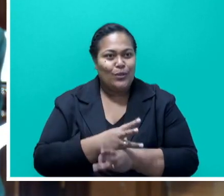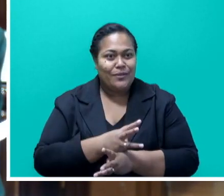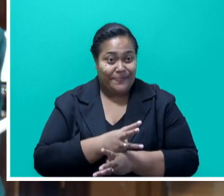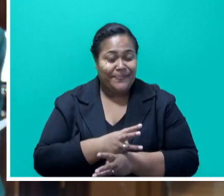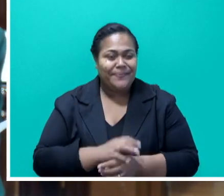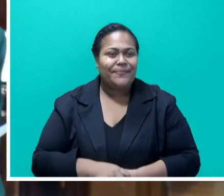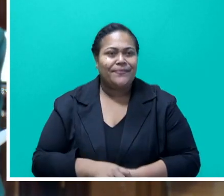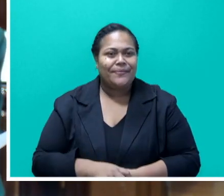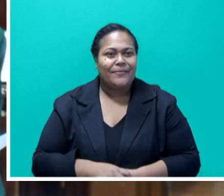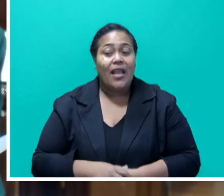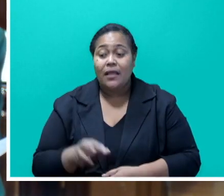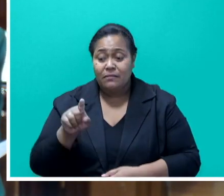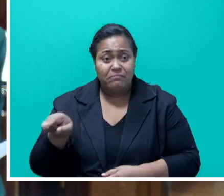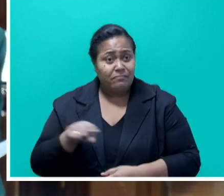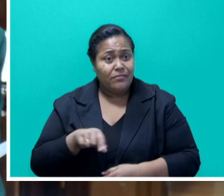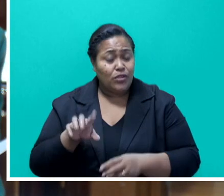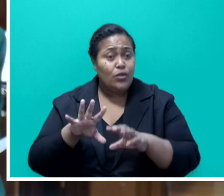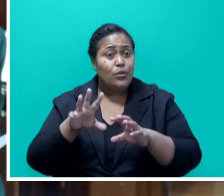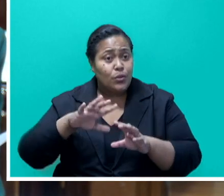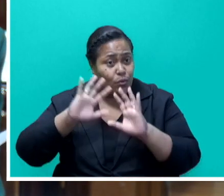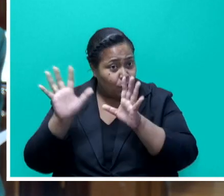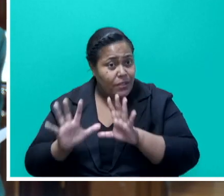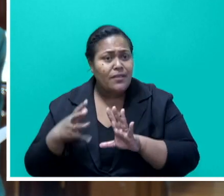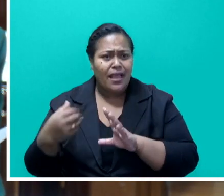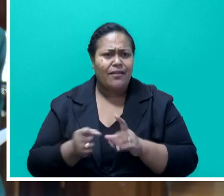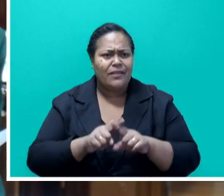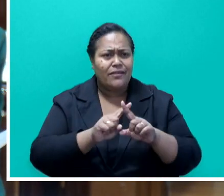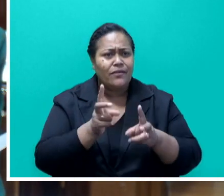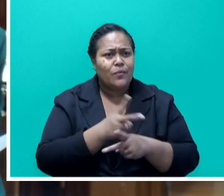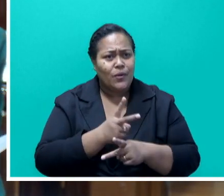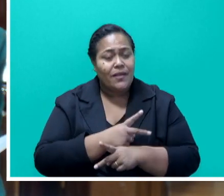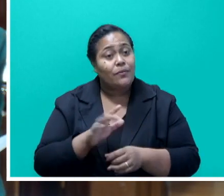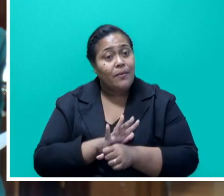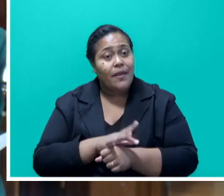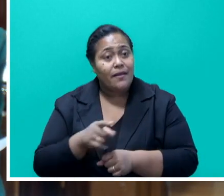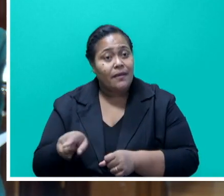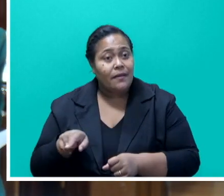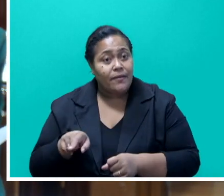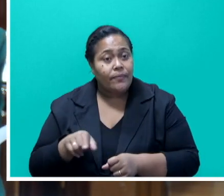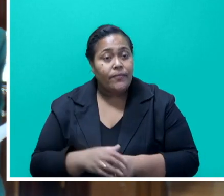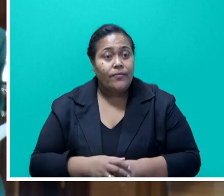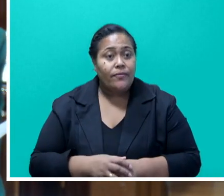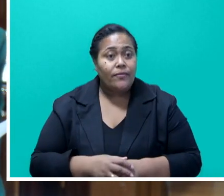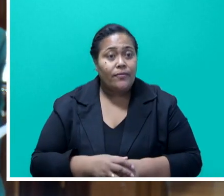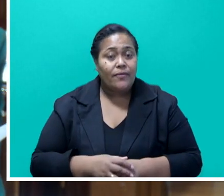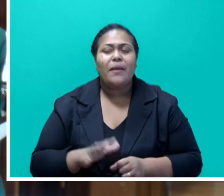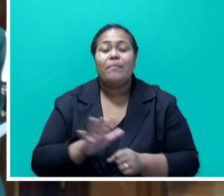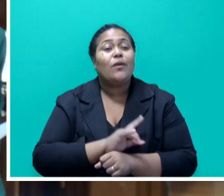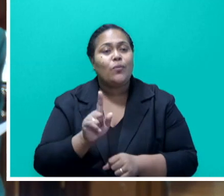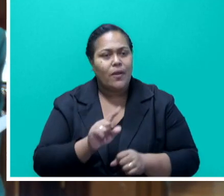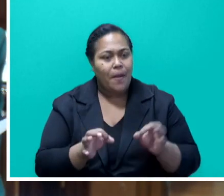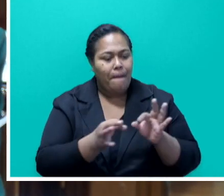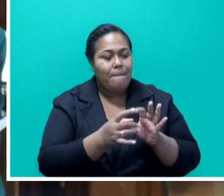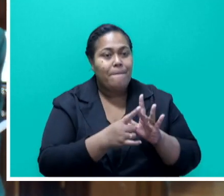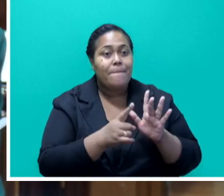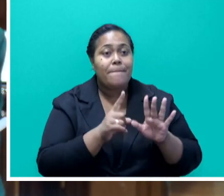these trees, numerous non-wood forest products from these trees include biofuel, medicinal and